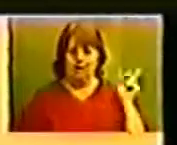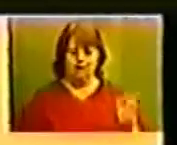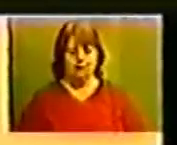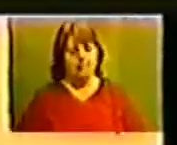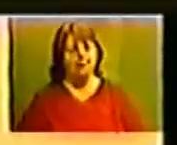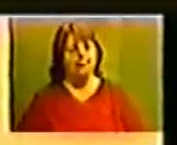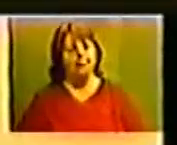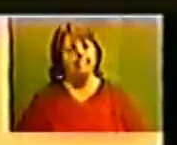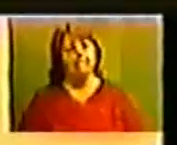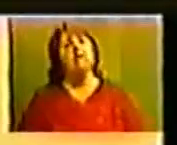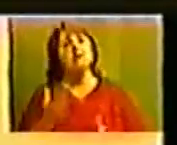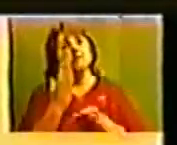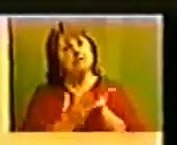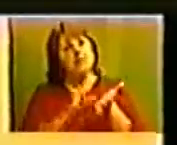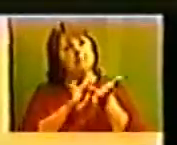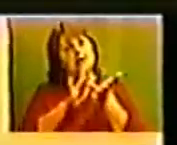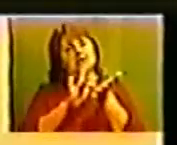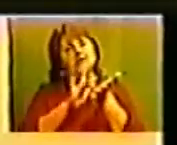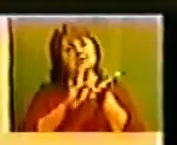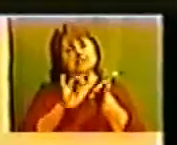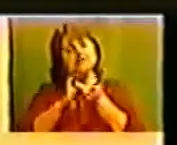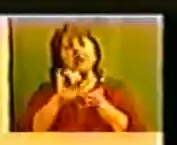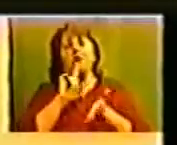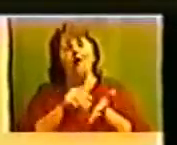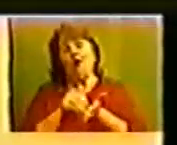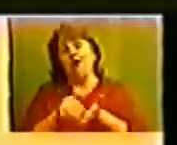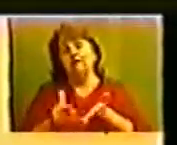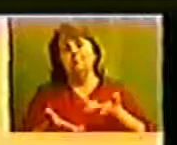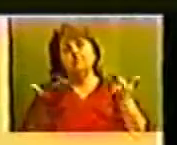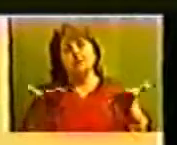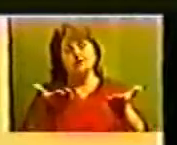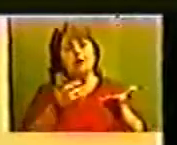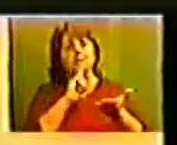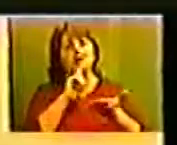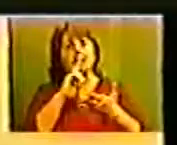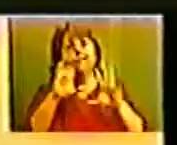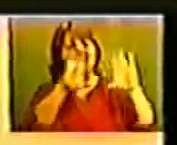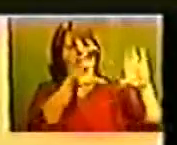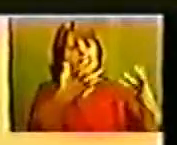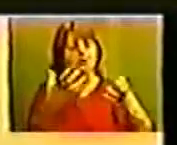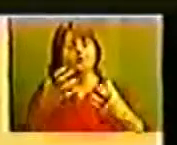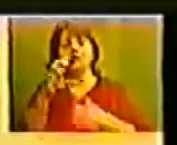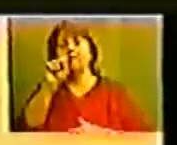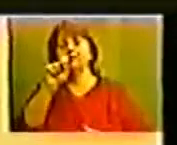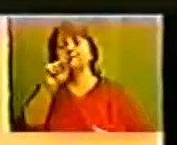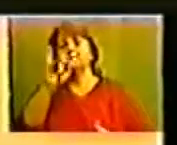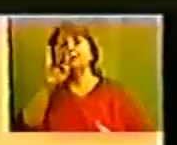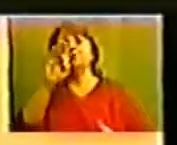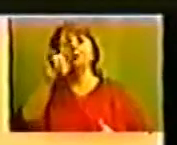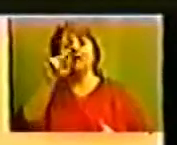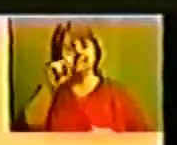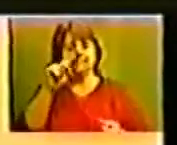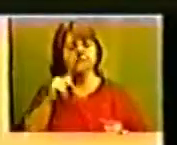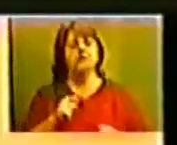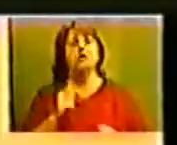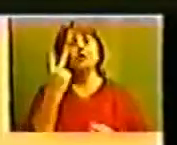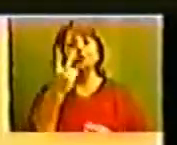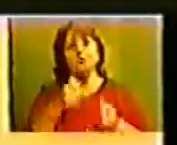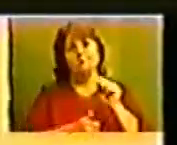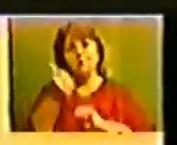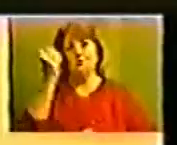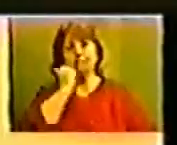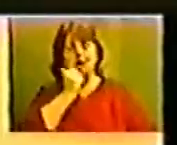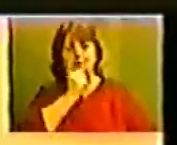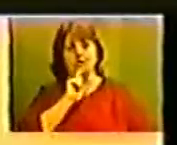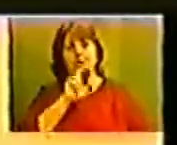Some of the medications that are often prescribed for students with ADHD are in the category of stimulants. Two of the most